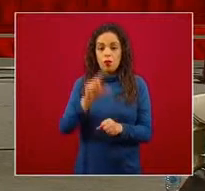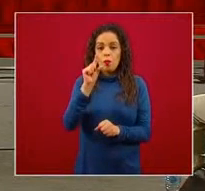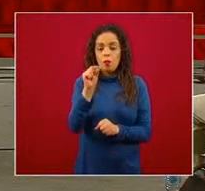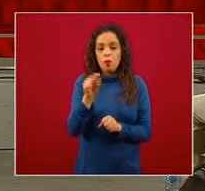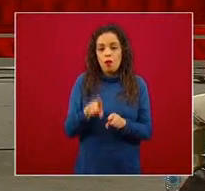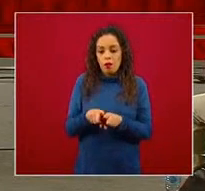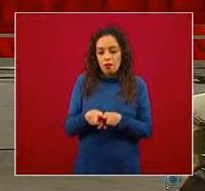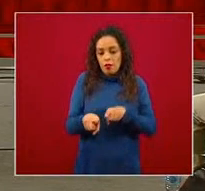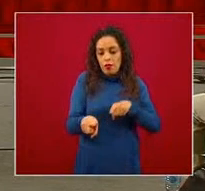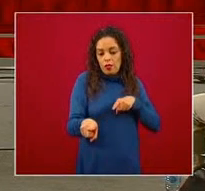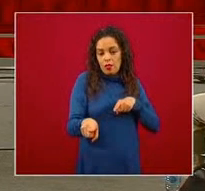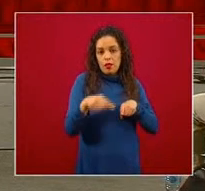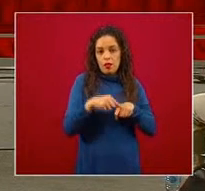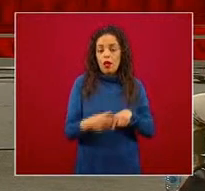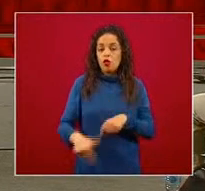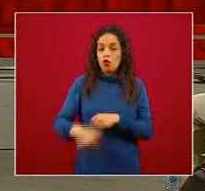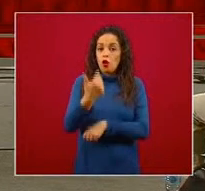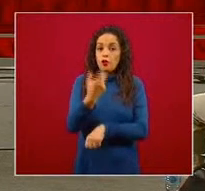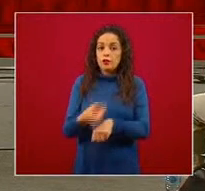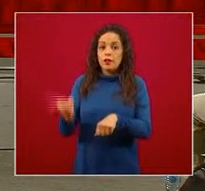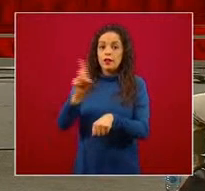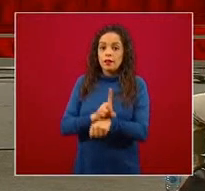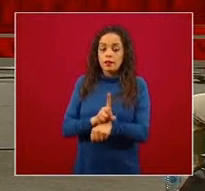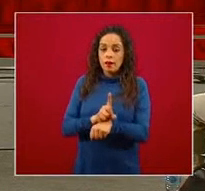that can be outdated